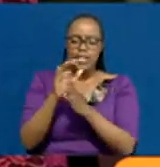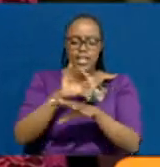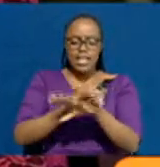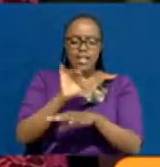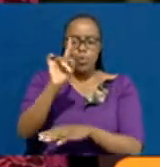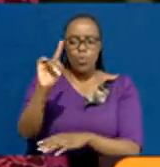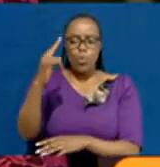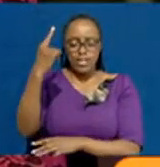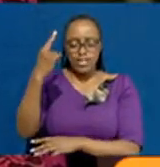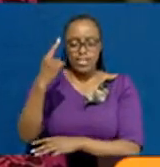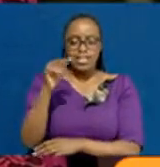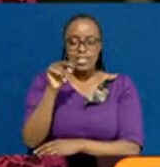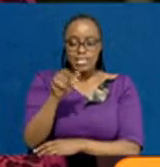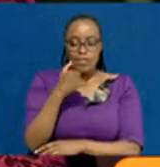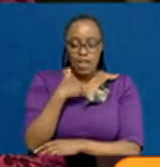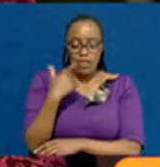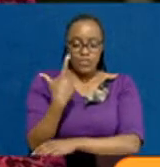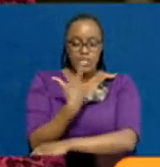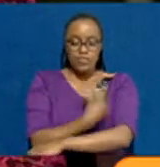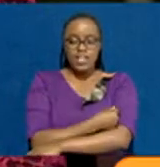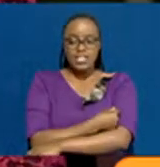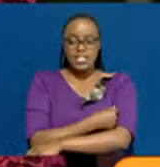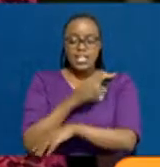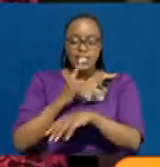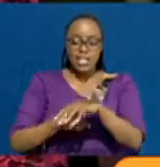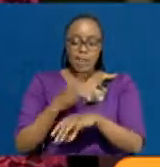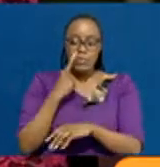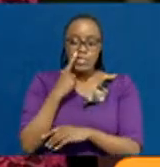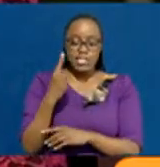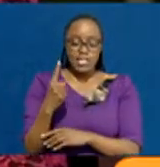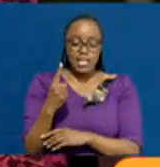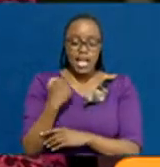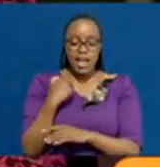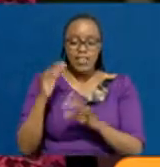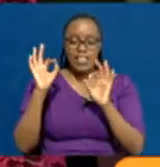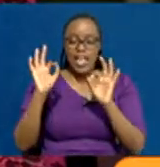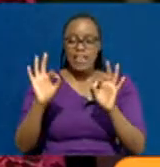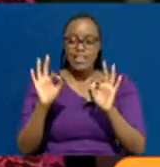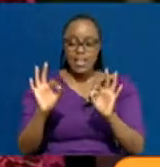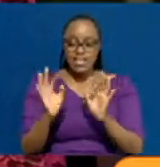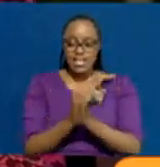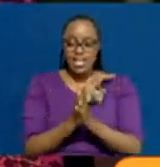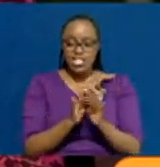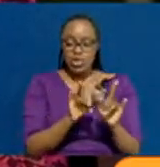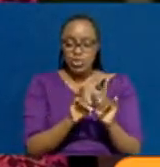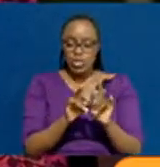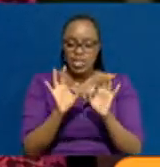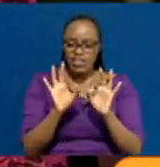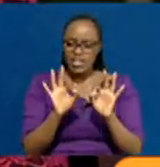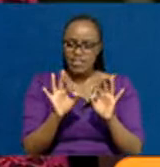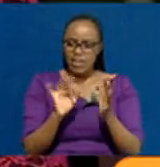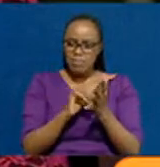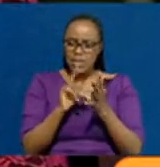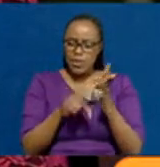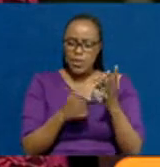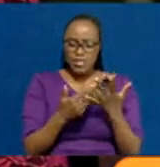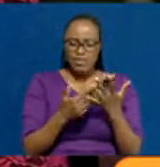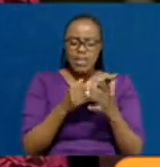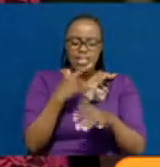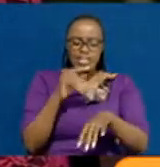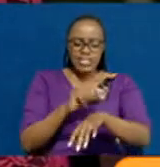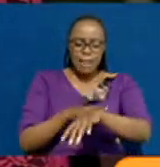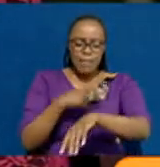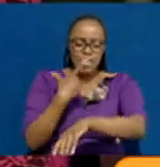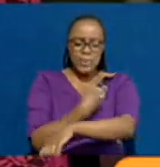in terms of the vaccines that are available, when we look at efficacy and effectiveness, so efficacy is derived when the vaccines